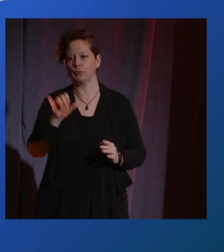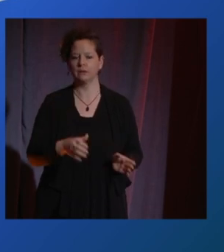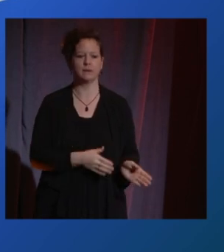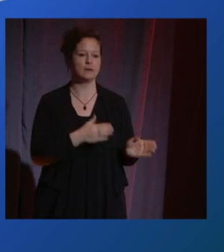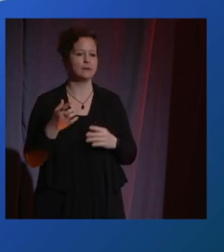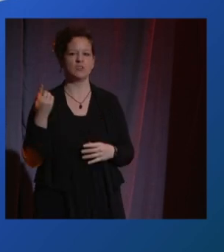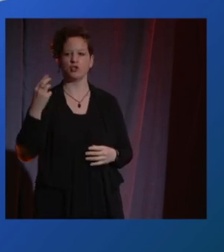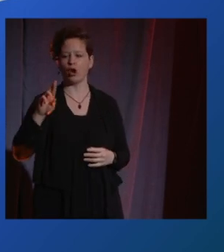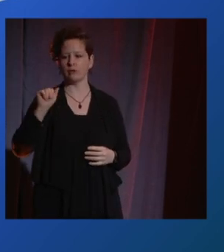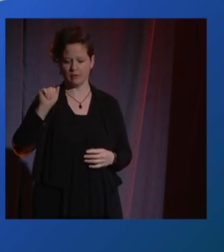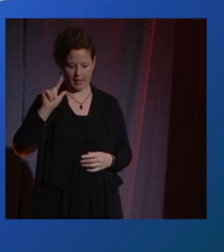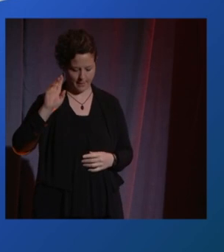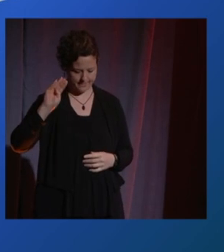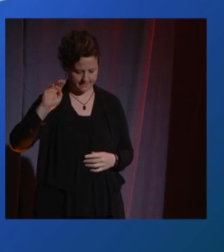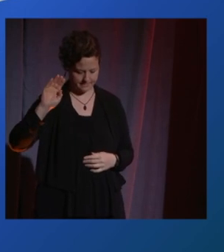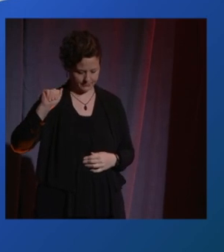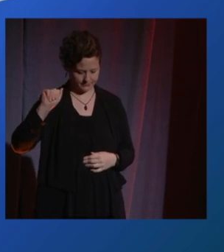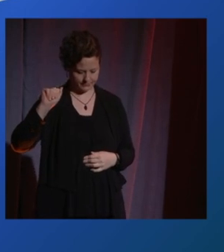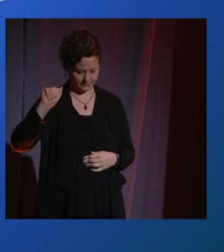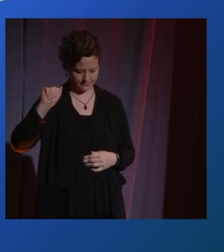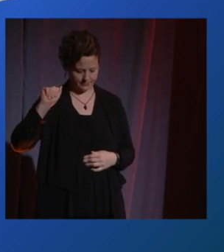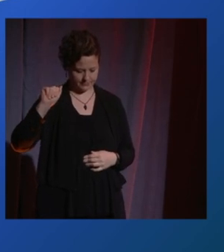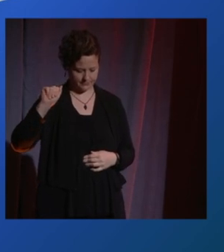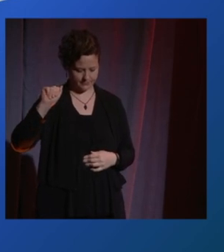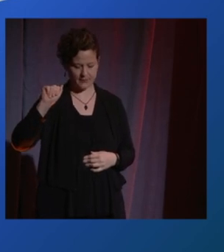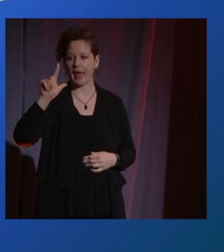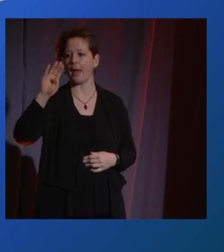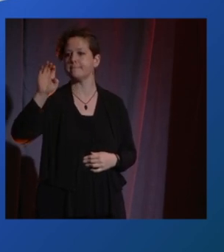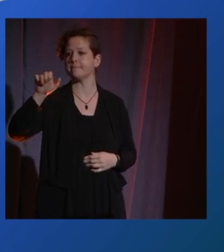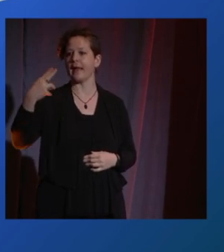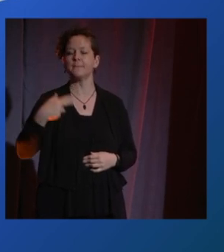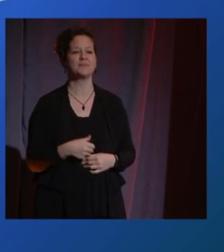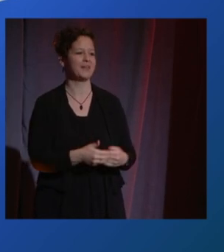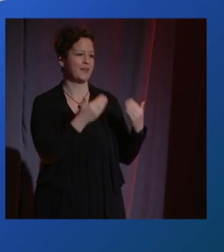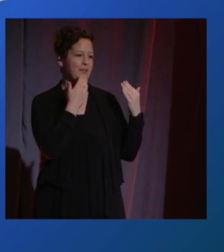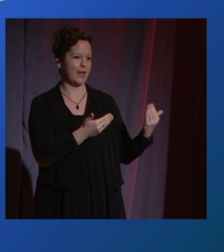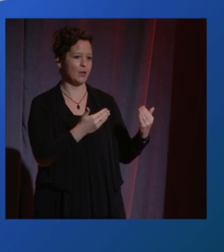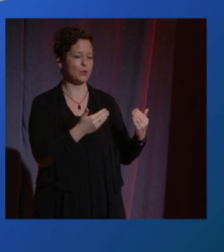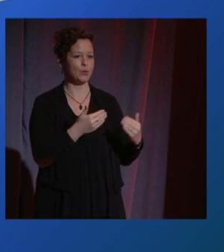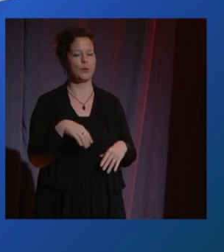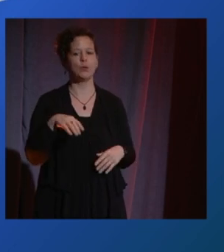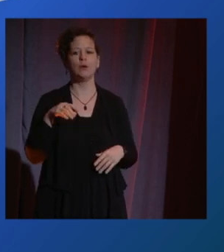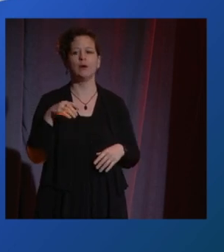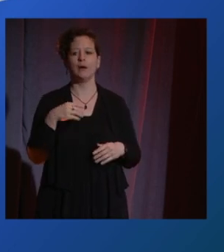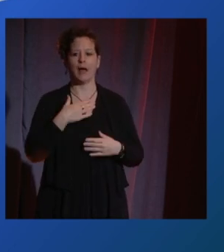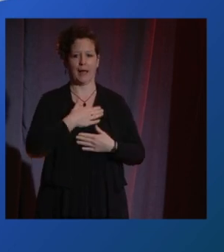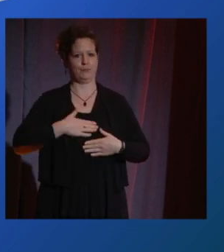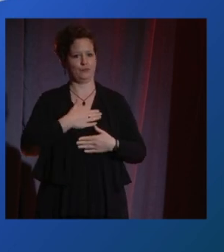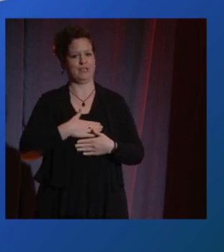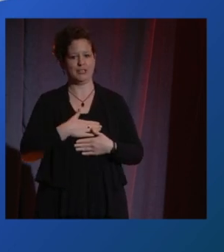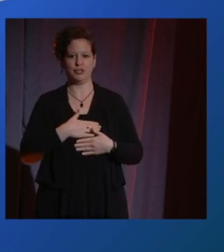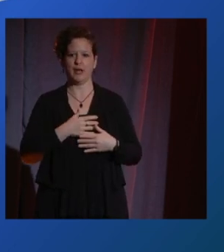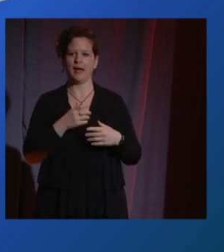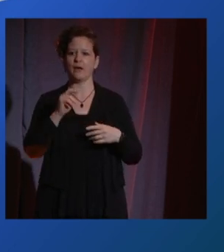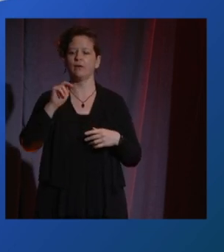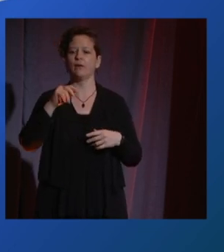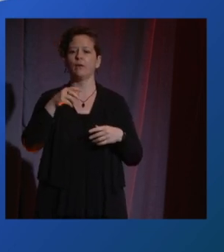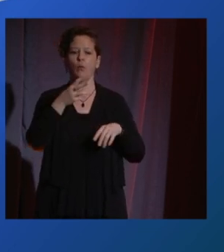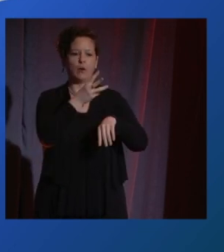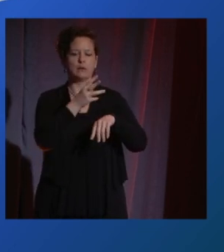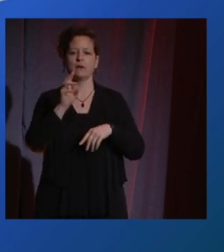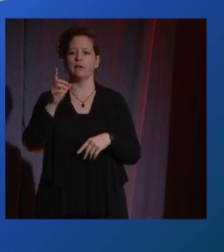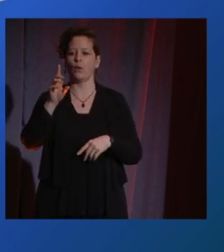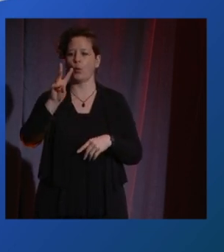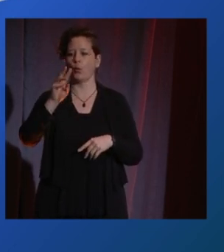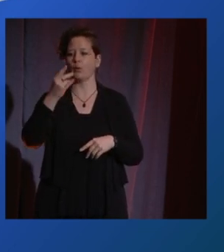so good to hear and now I see Jack shaking his head because I love that you're sitting next to each other because Jack has